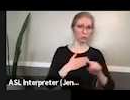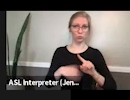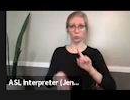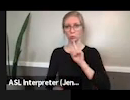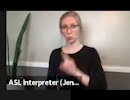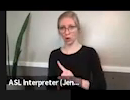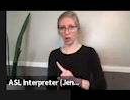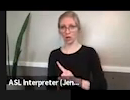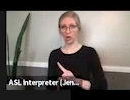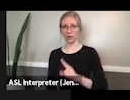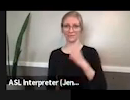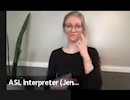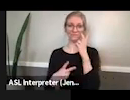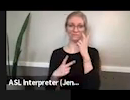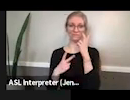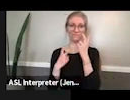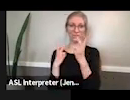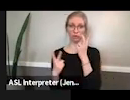visual skills development,